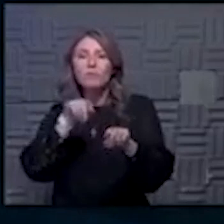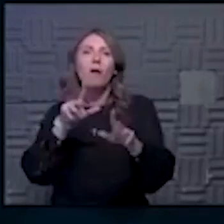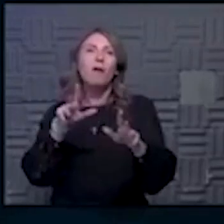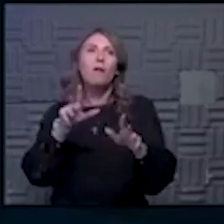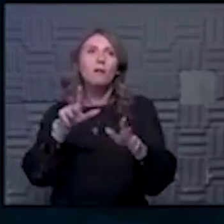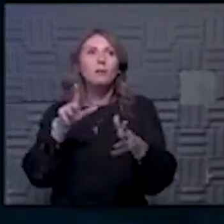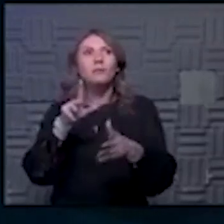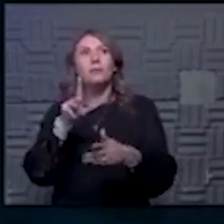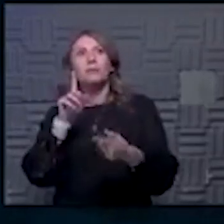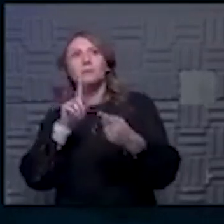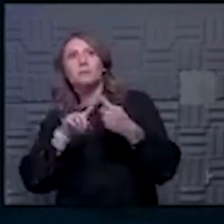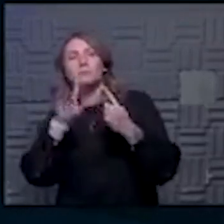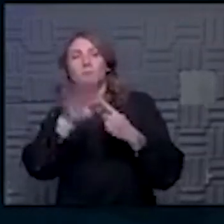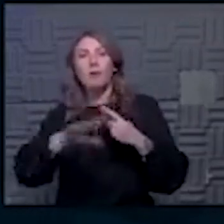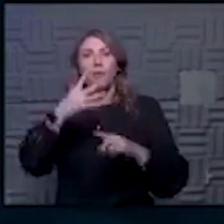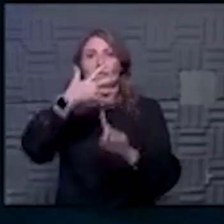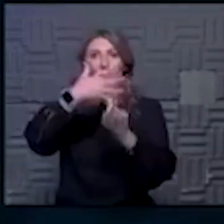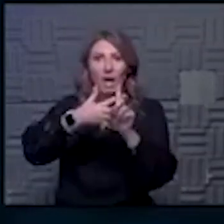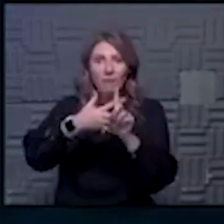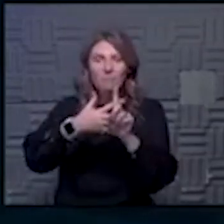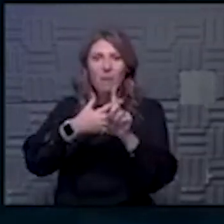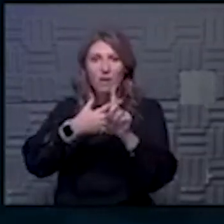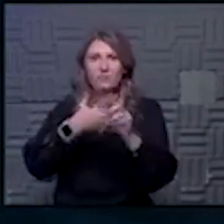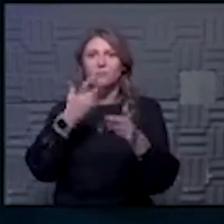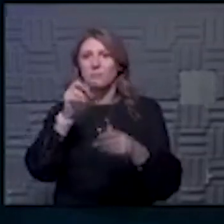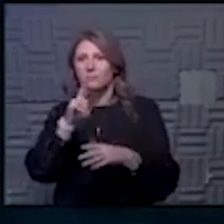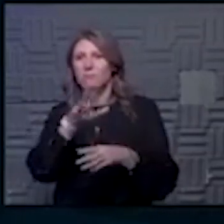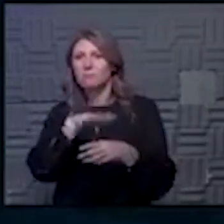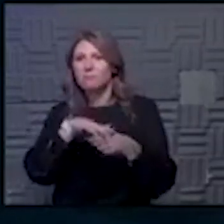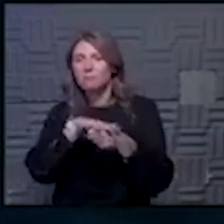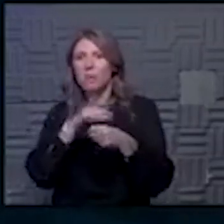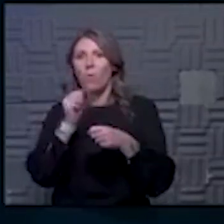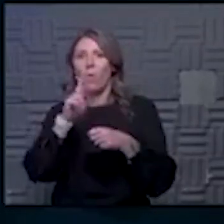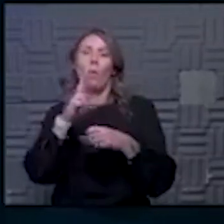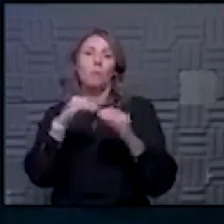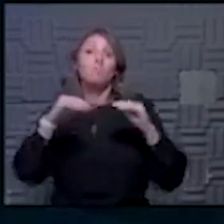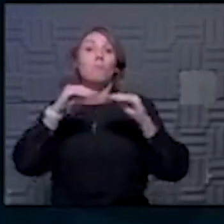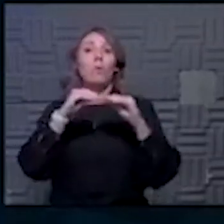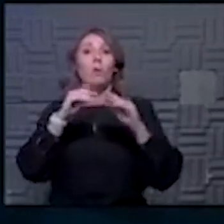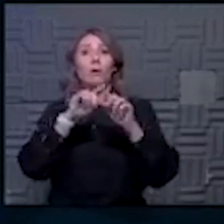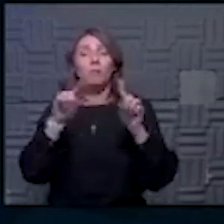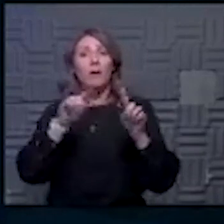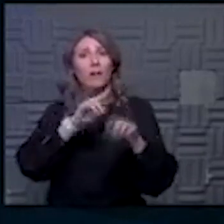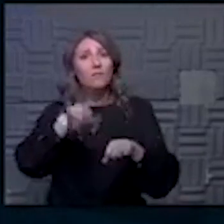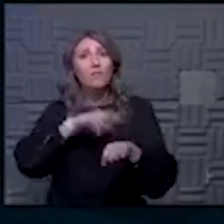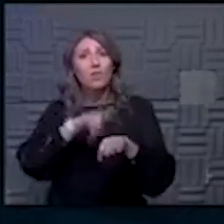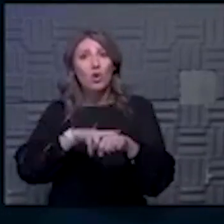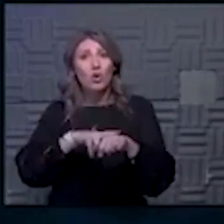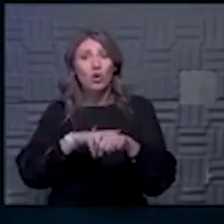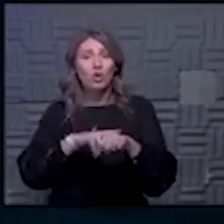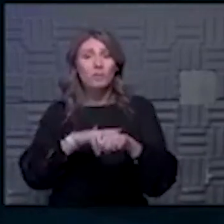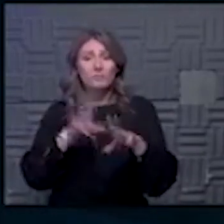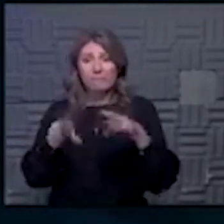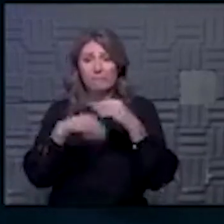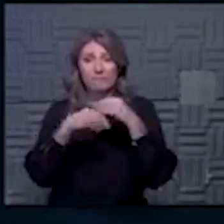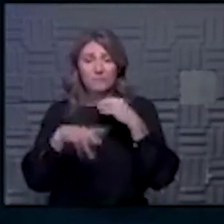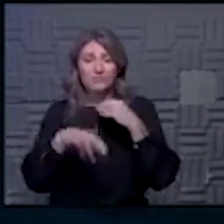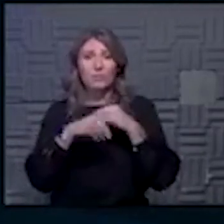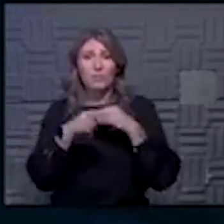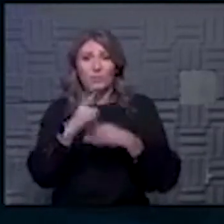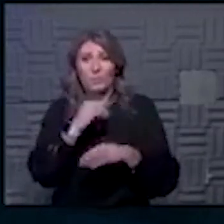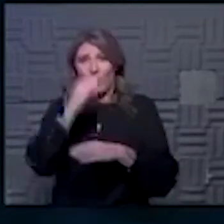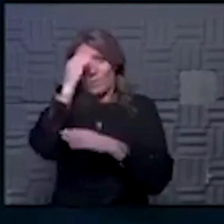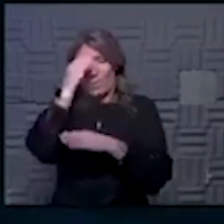until about 5 months or so. Or more. But there is, of course, additional, as you know,